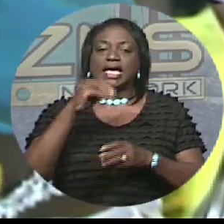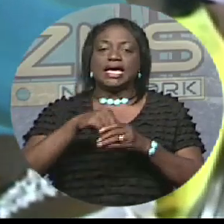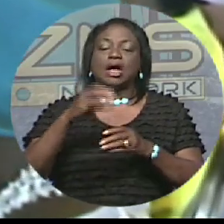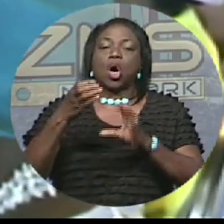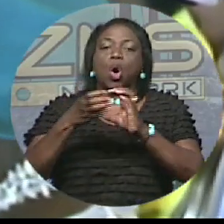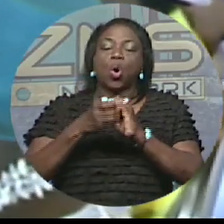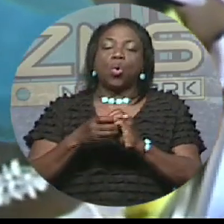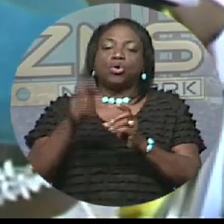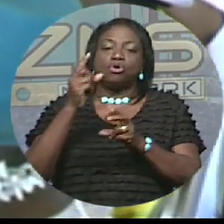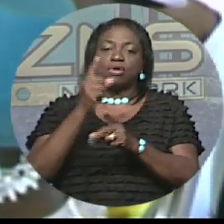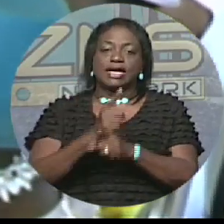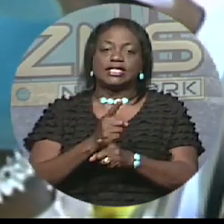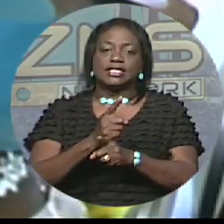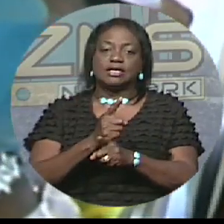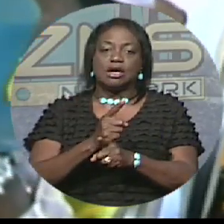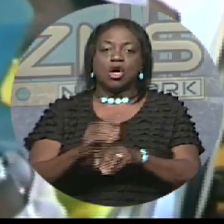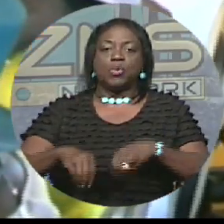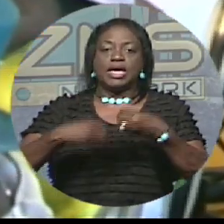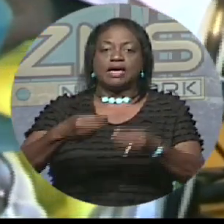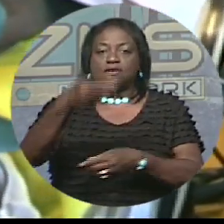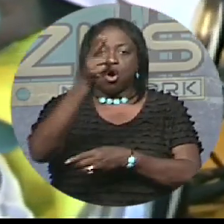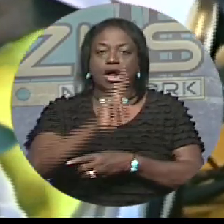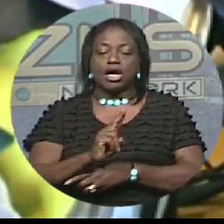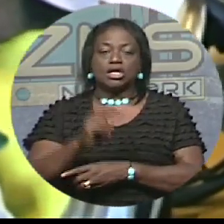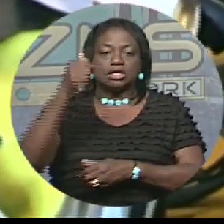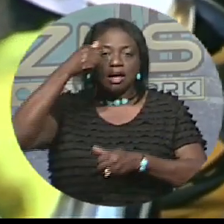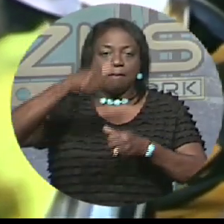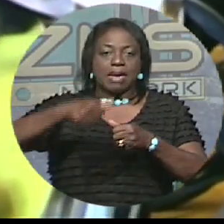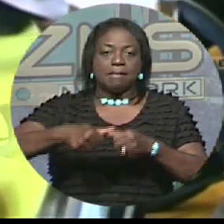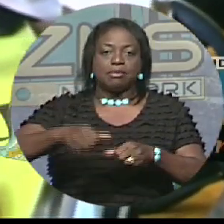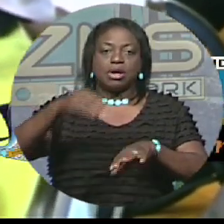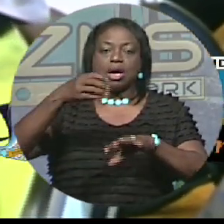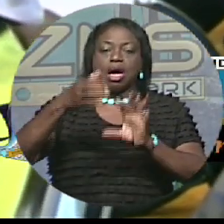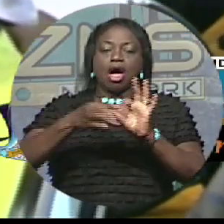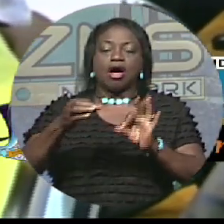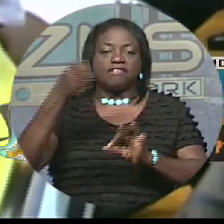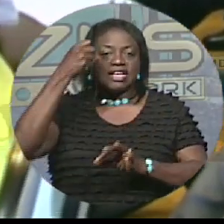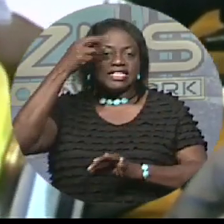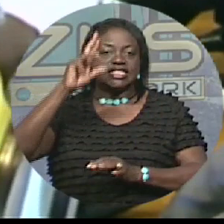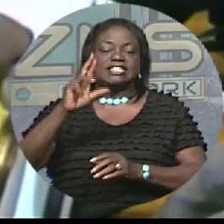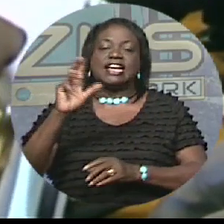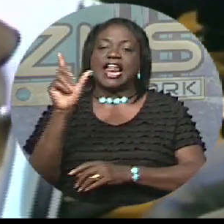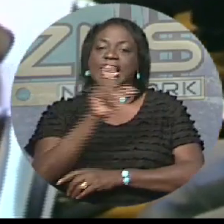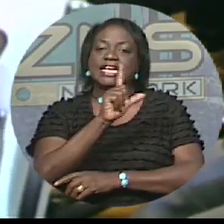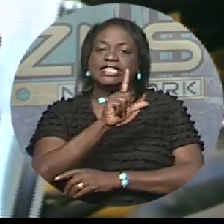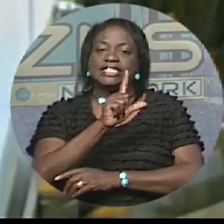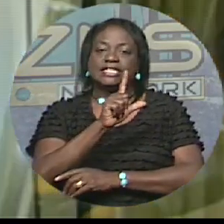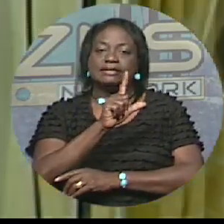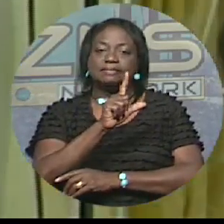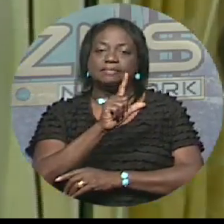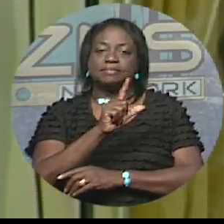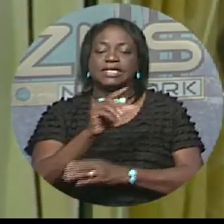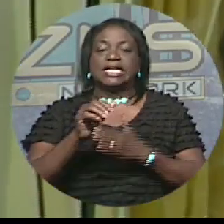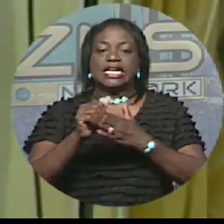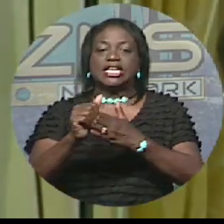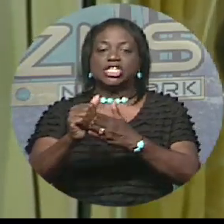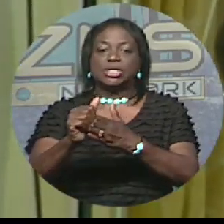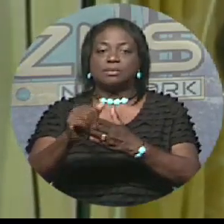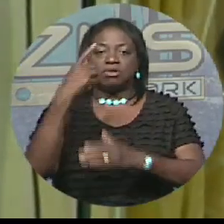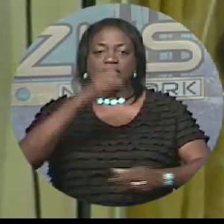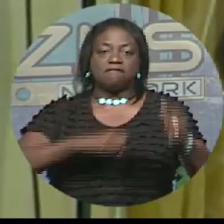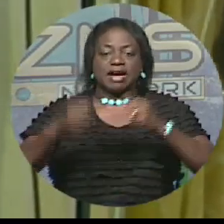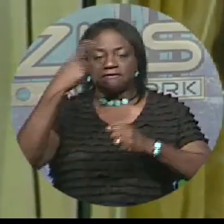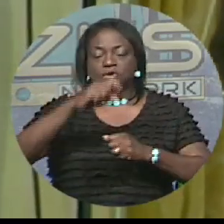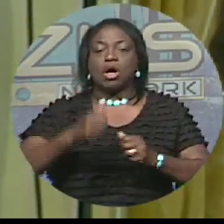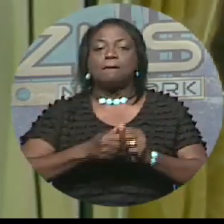we also give honor to the memory of Sir Lyndon and his leadership of the fight for majority rule.